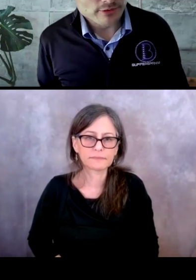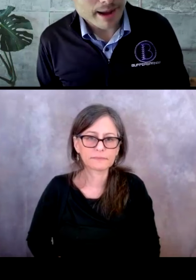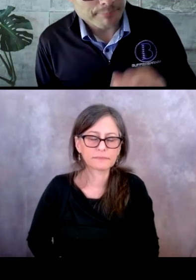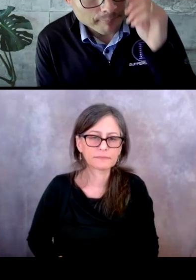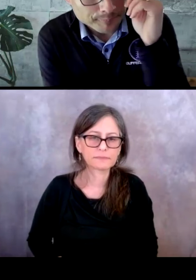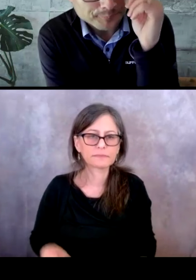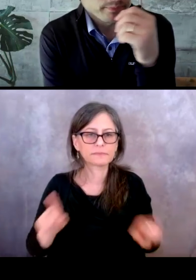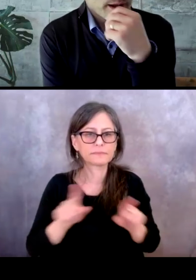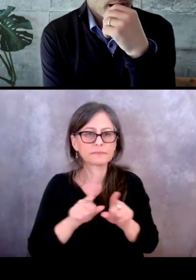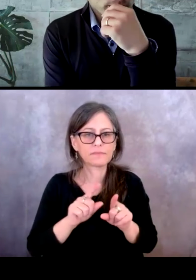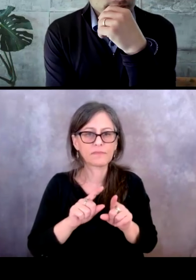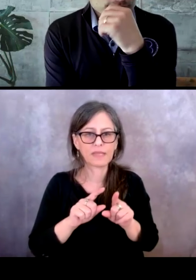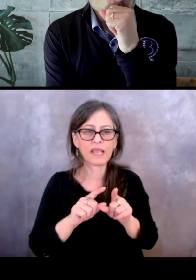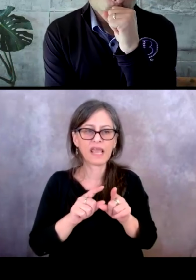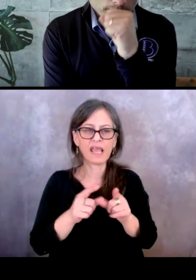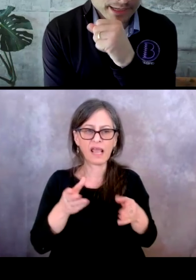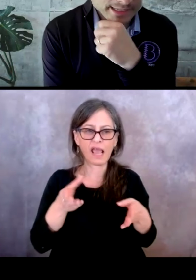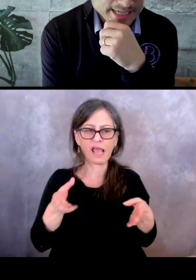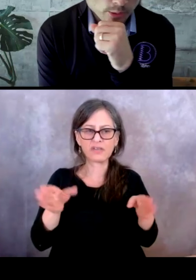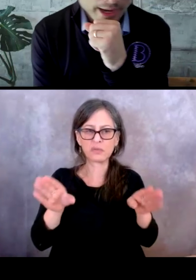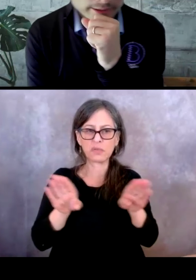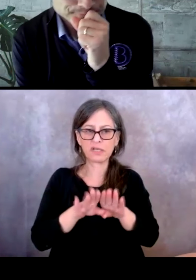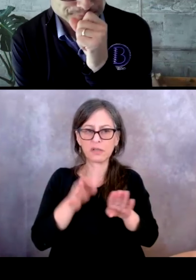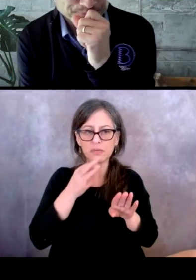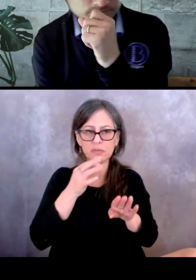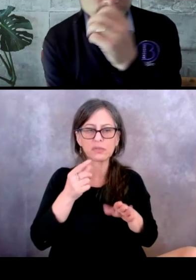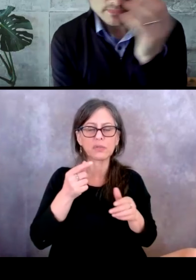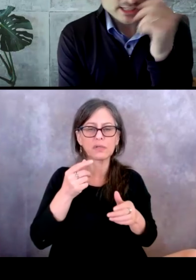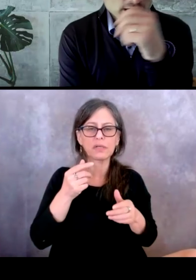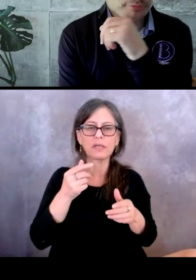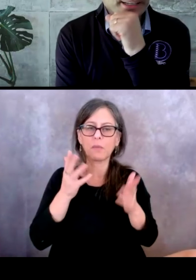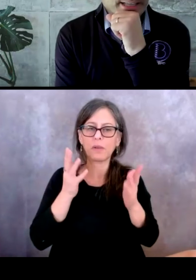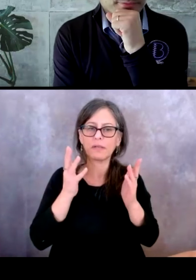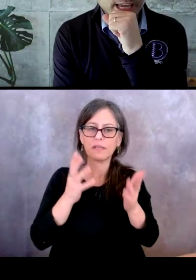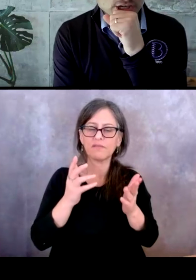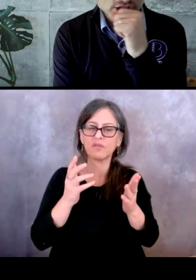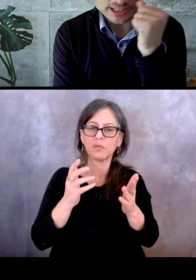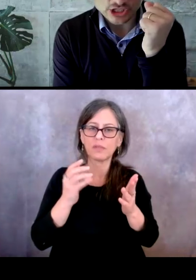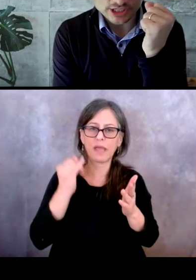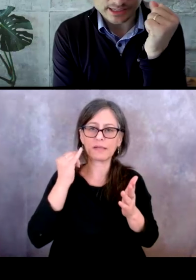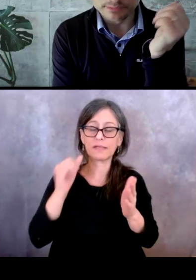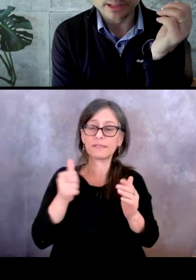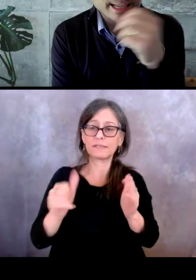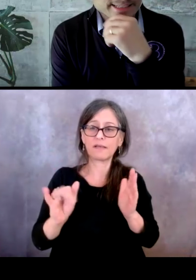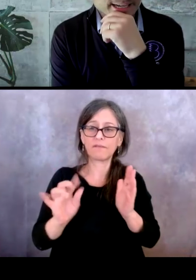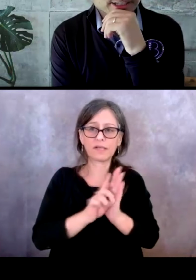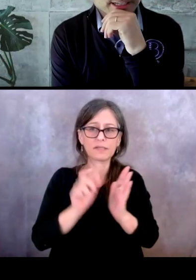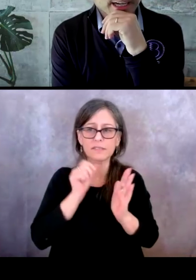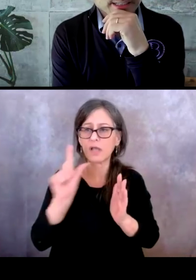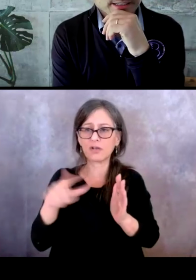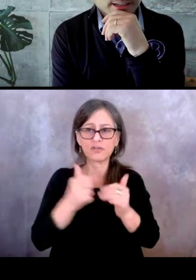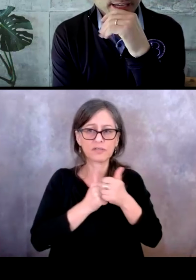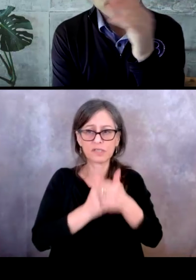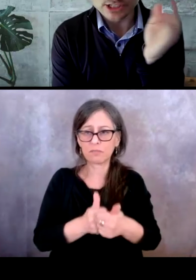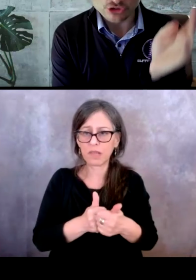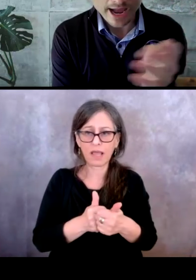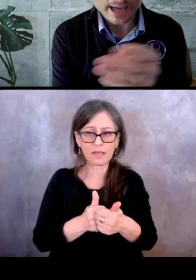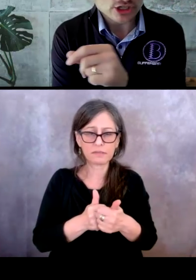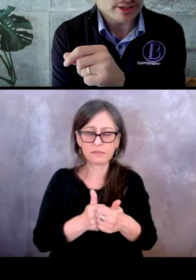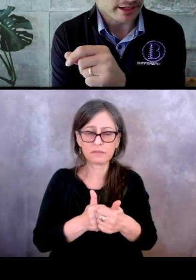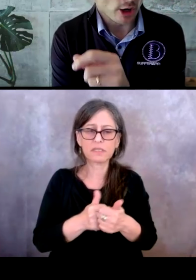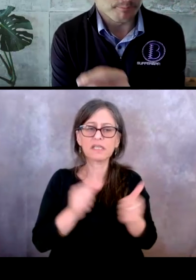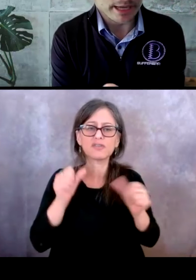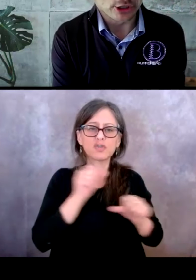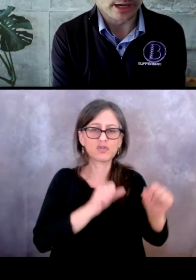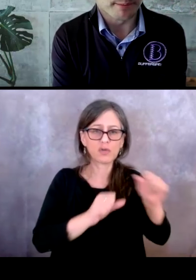So as we wrap up, I want to leave you with one big takeaway. Self-identification isn't just a compliance exercise. It's a